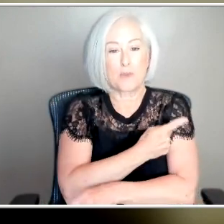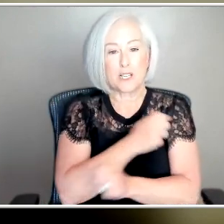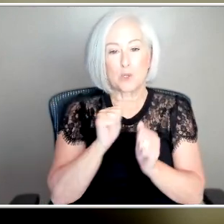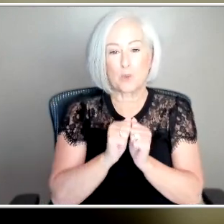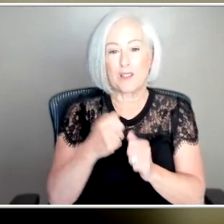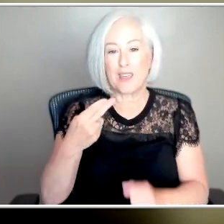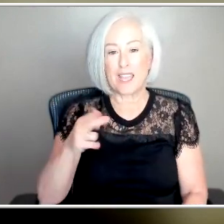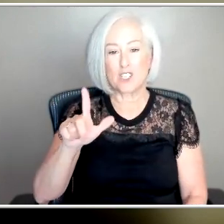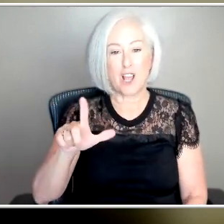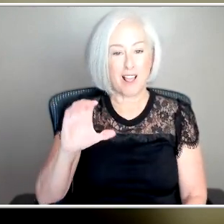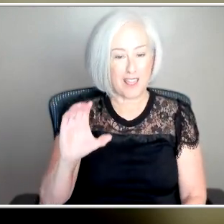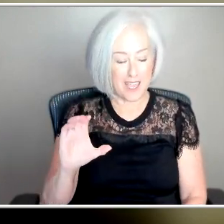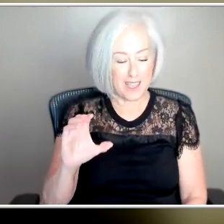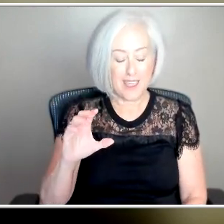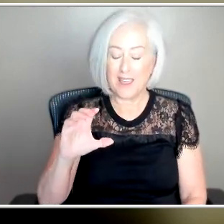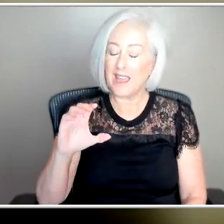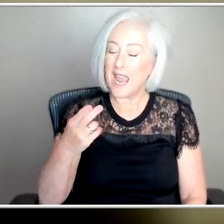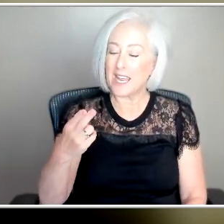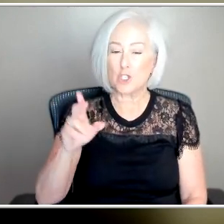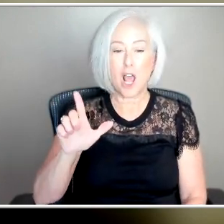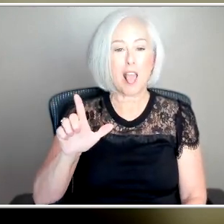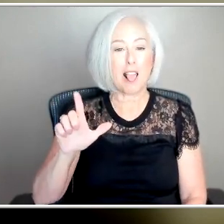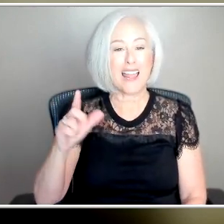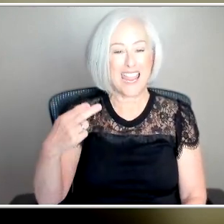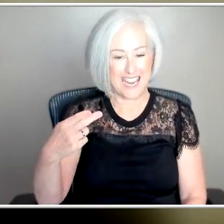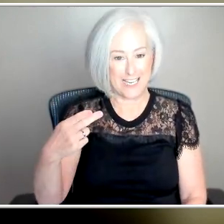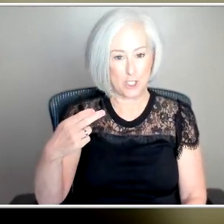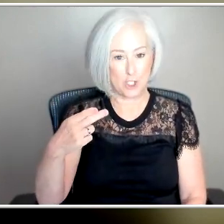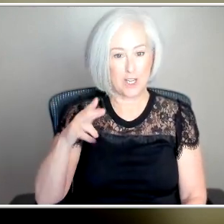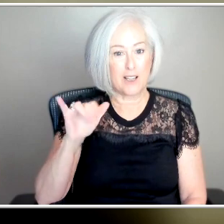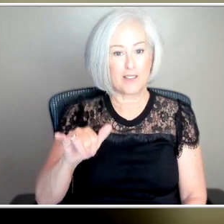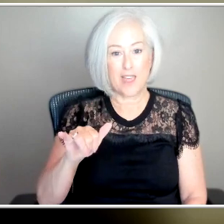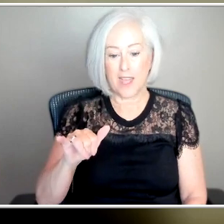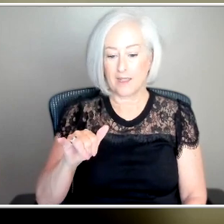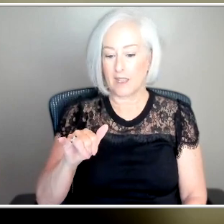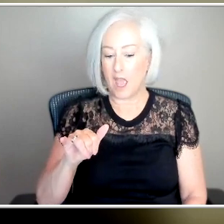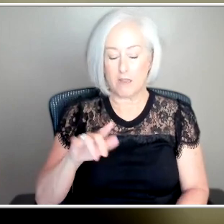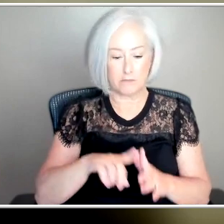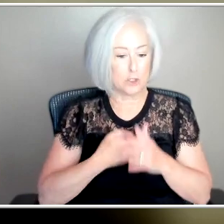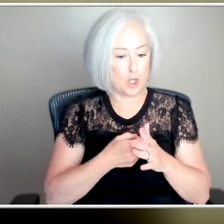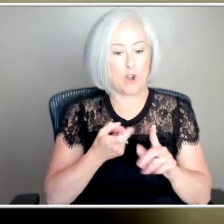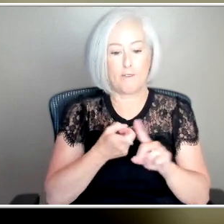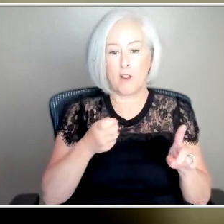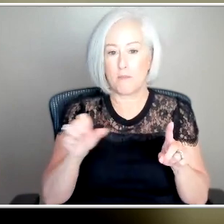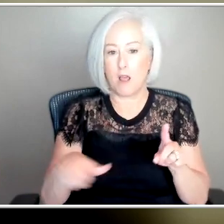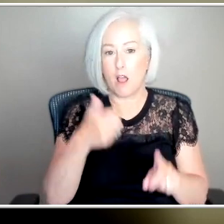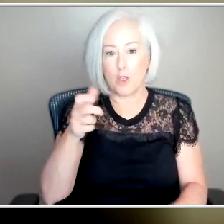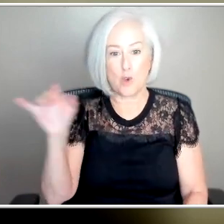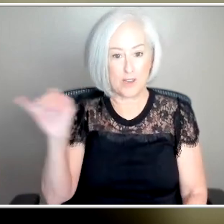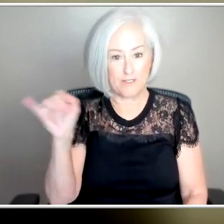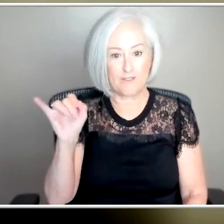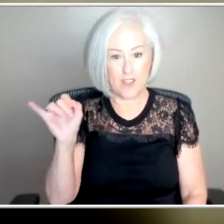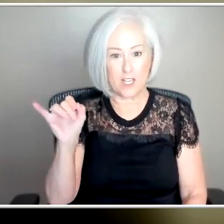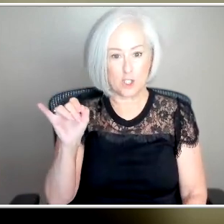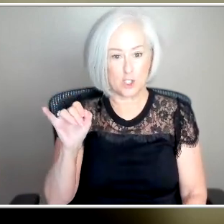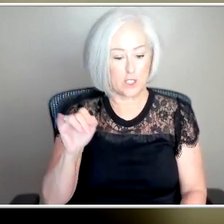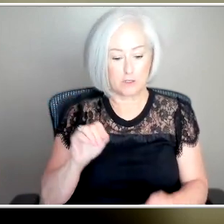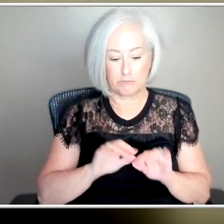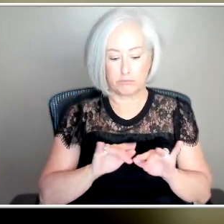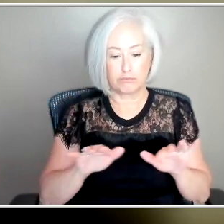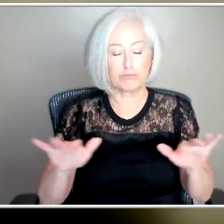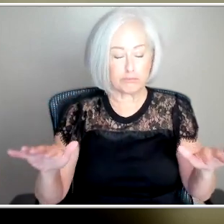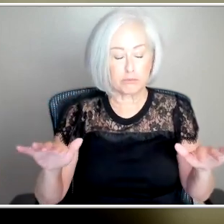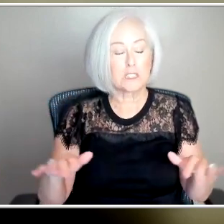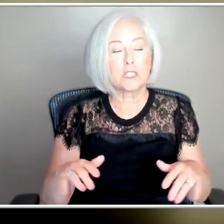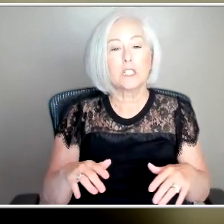said, HLH can be brought on by various infections. We have seen various infections bring that on. So it's always good to work with him